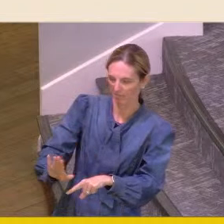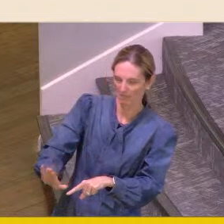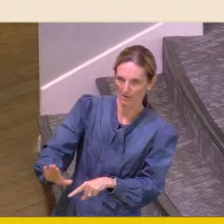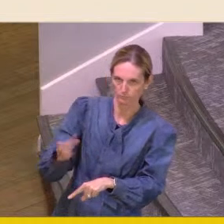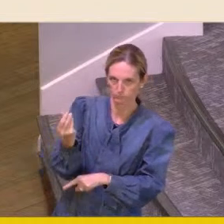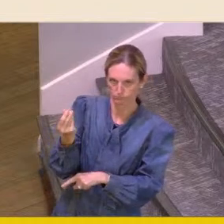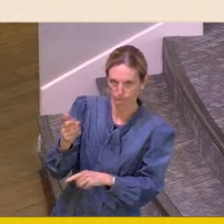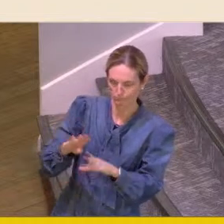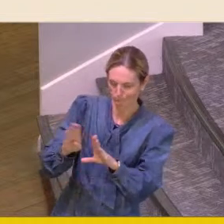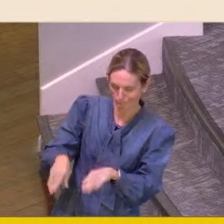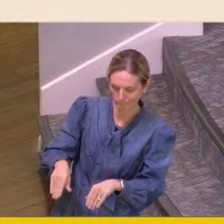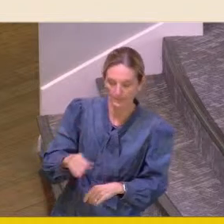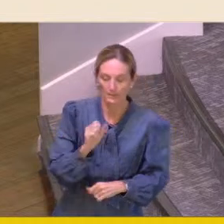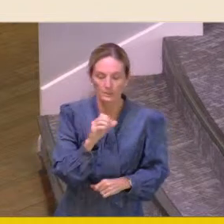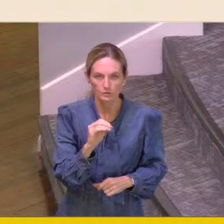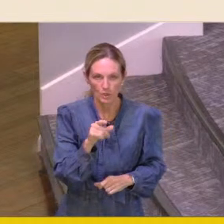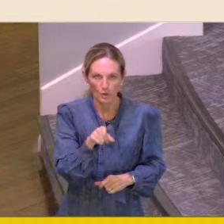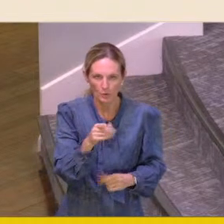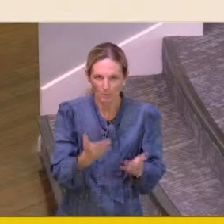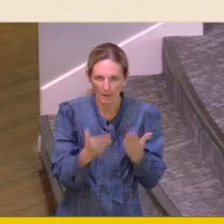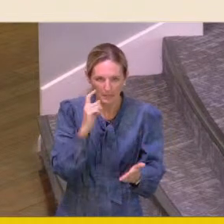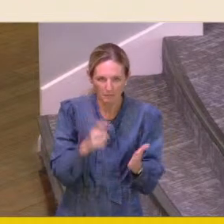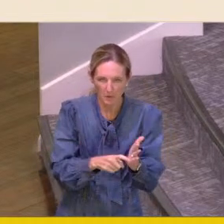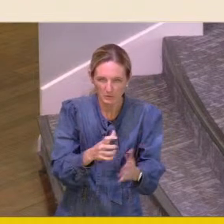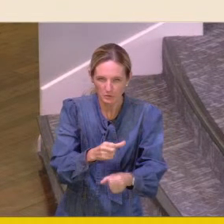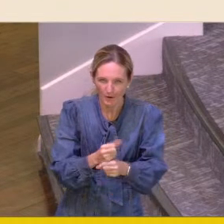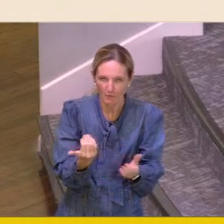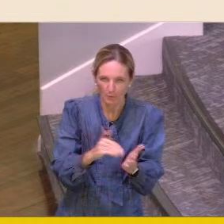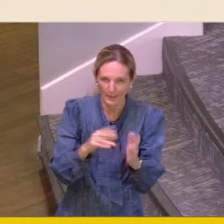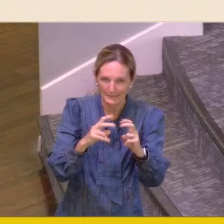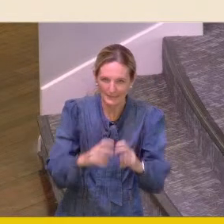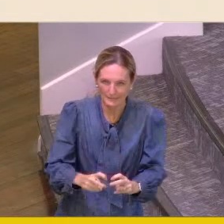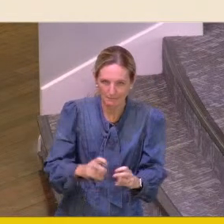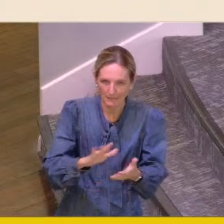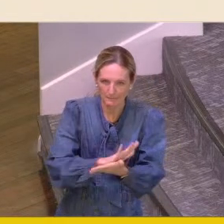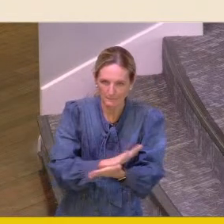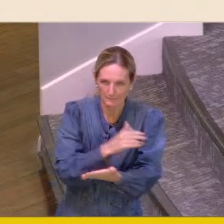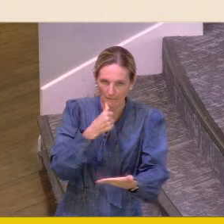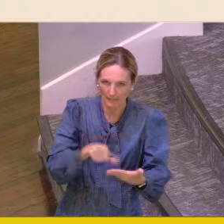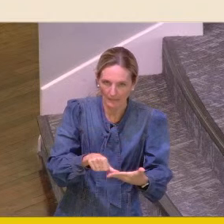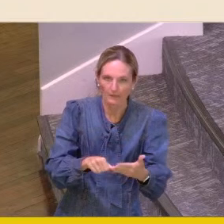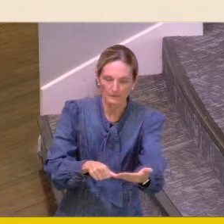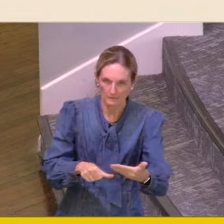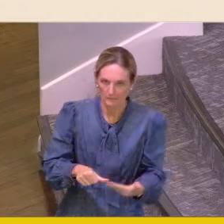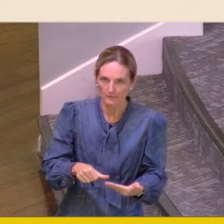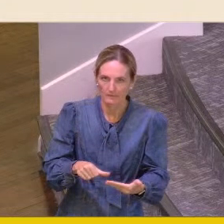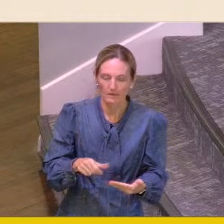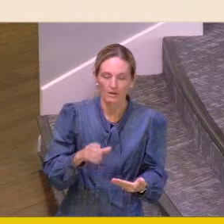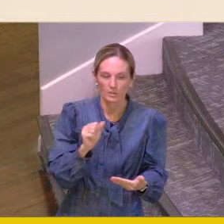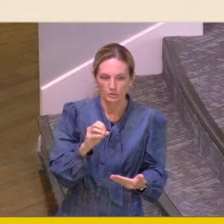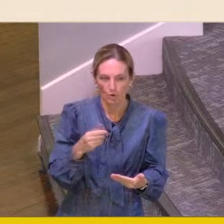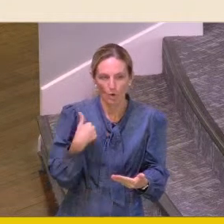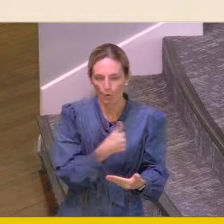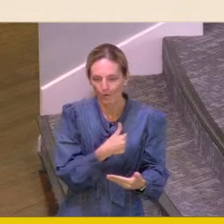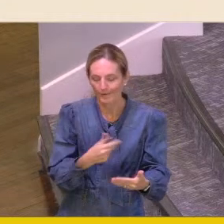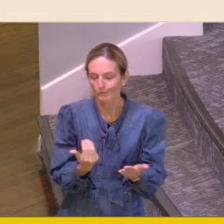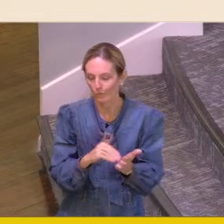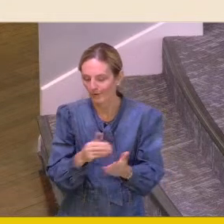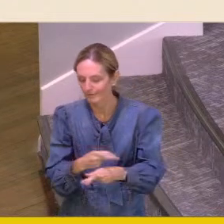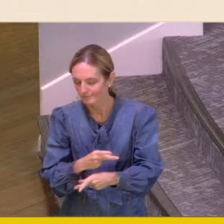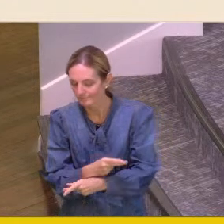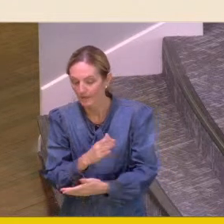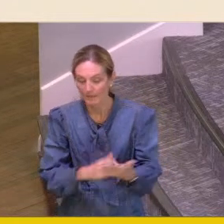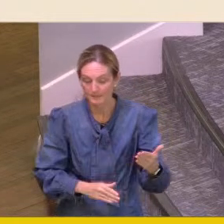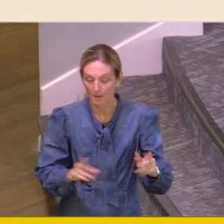And many of you may have noticed you got the reassessments in the mail. So we did kind of calculate it, and some folks saw anywhere